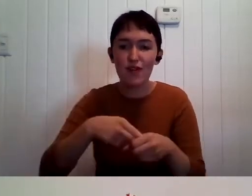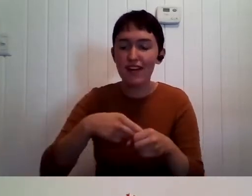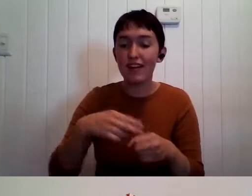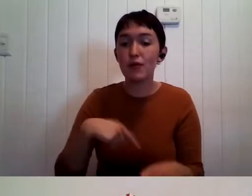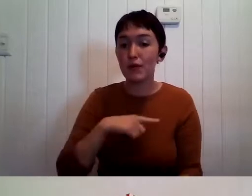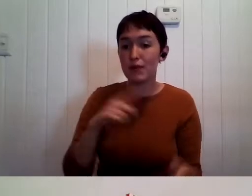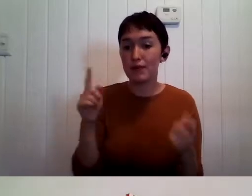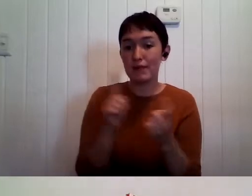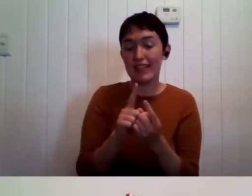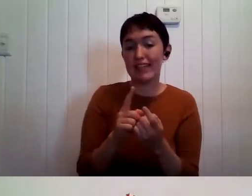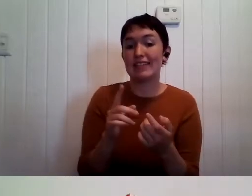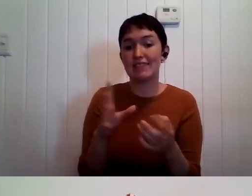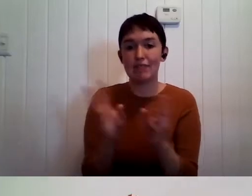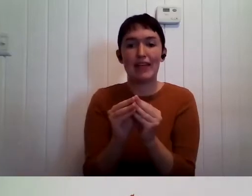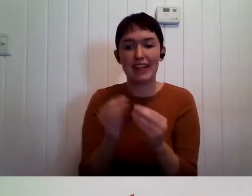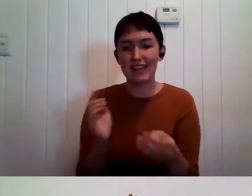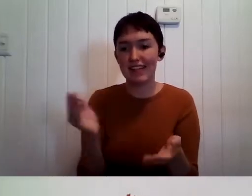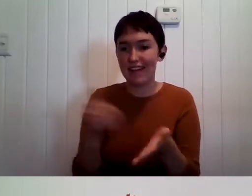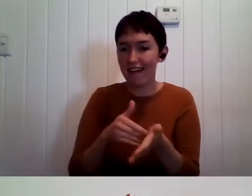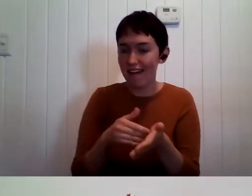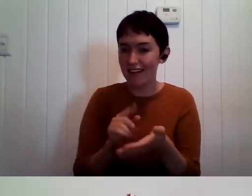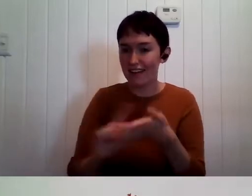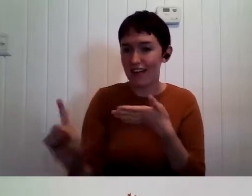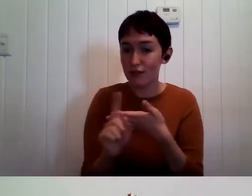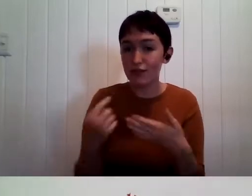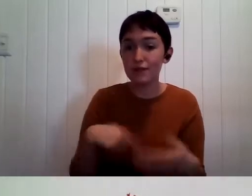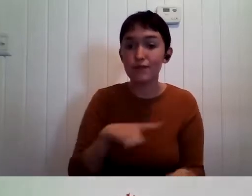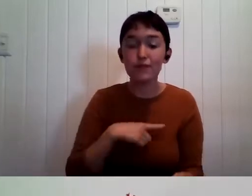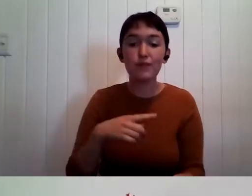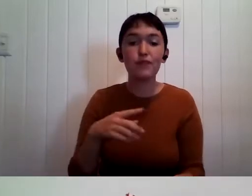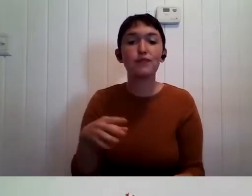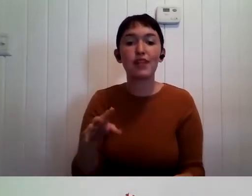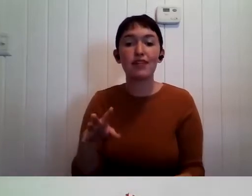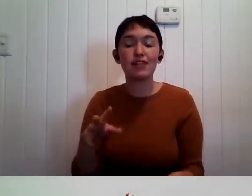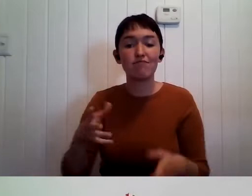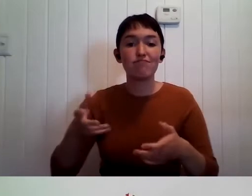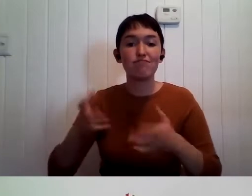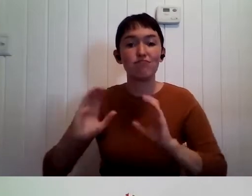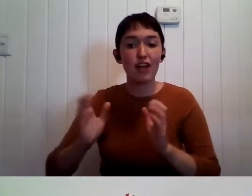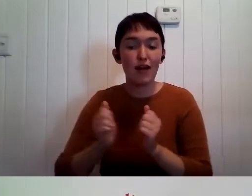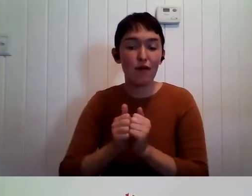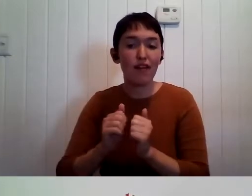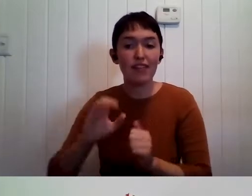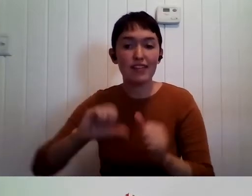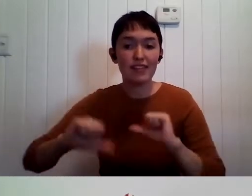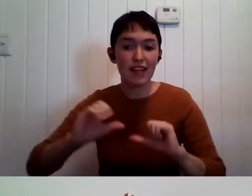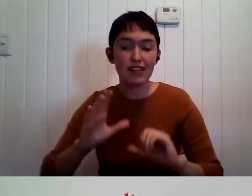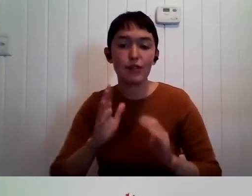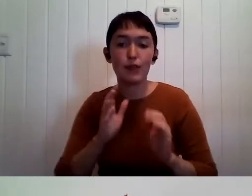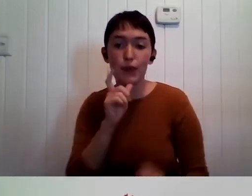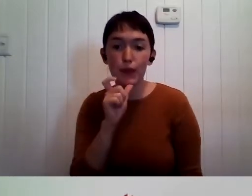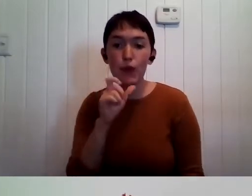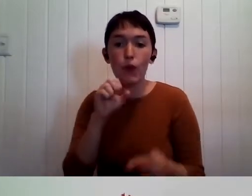week. We're going to be talking to a scientist who works on not just jellyfish, healing jellyfish. So she studies